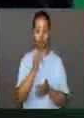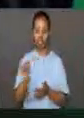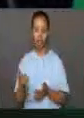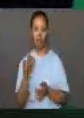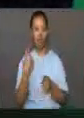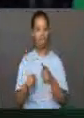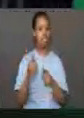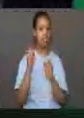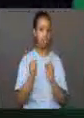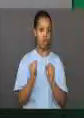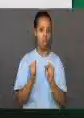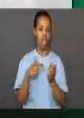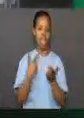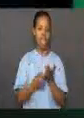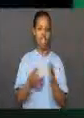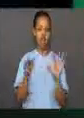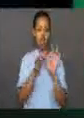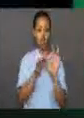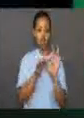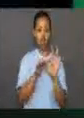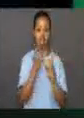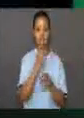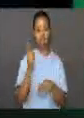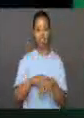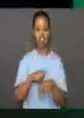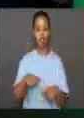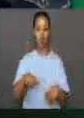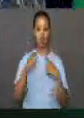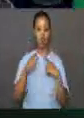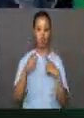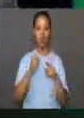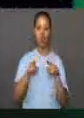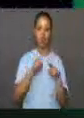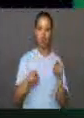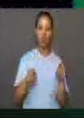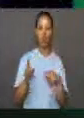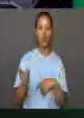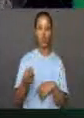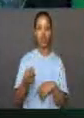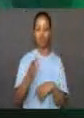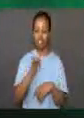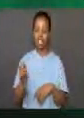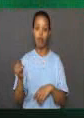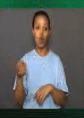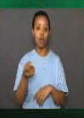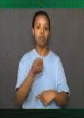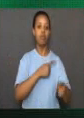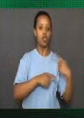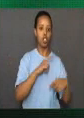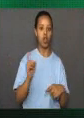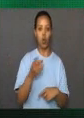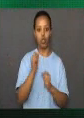other words, the pairs might have different versions of the same gene.